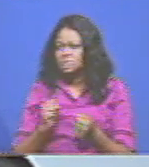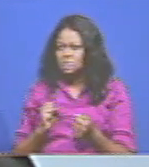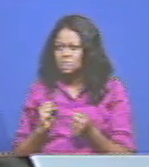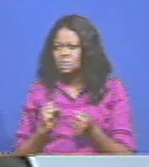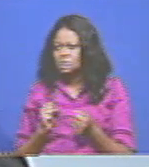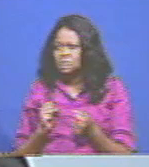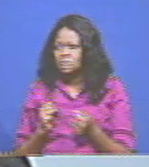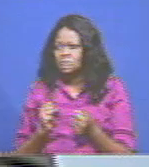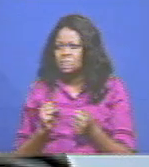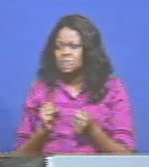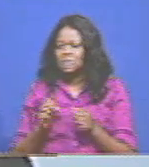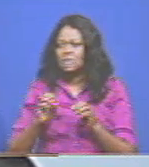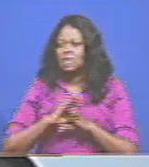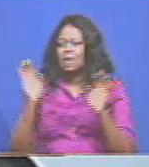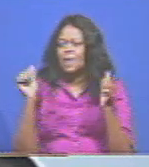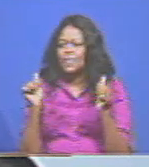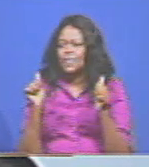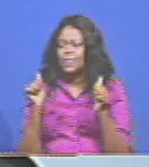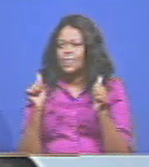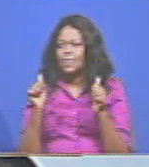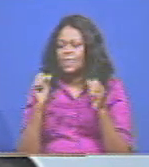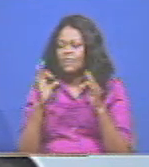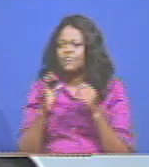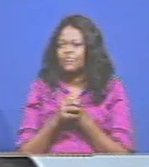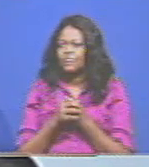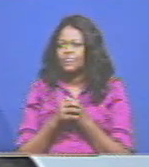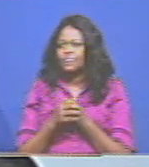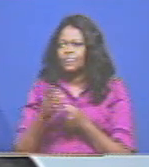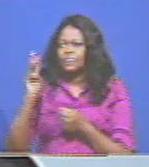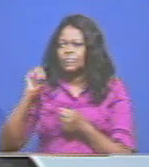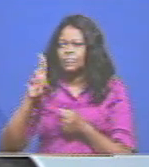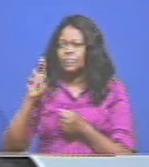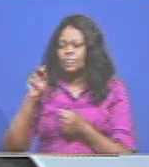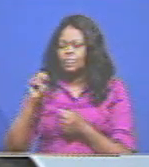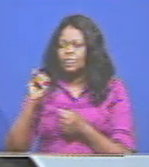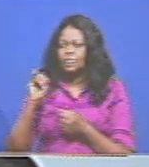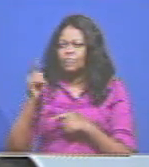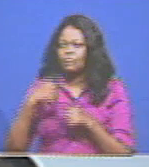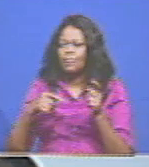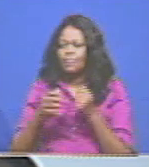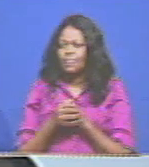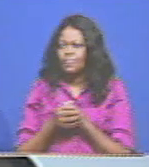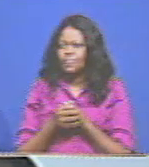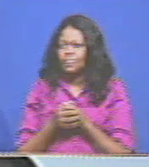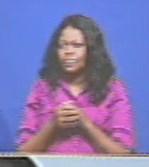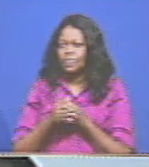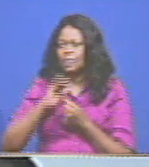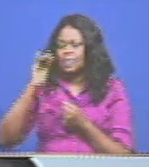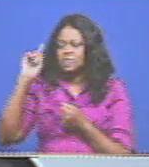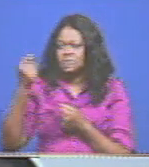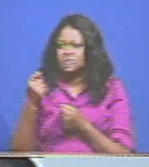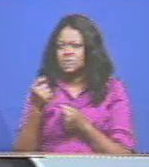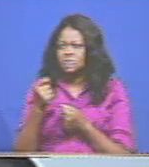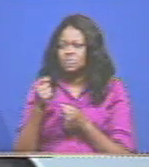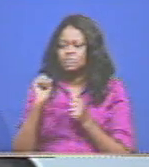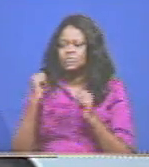Now, it's not clear. Maybe if Muturi was from the mainstream Mount Kenya, that would look a bit